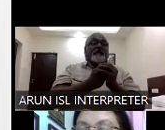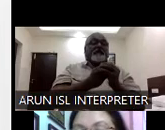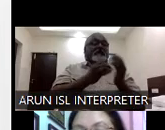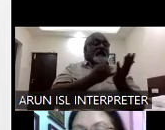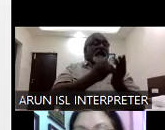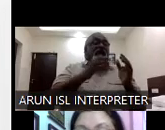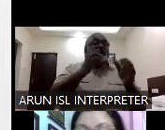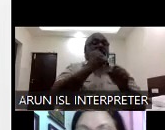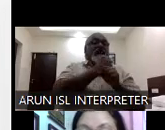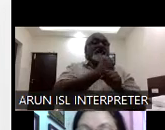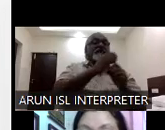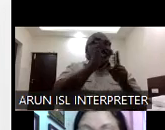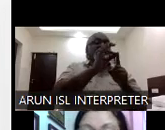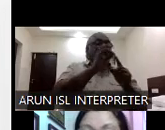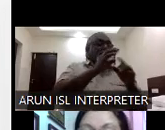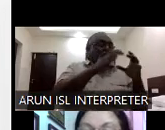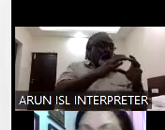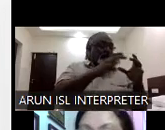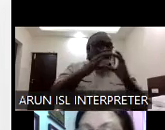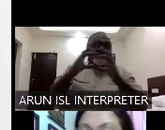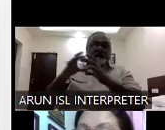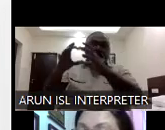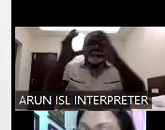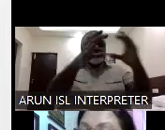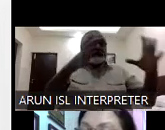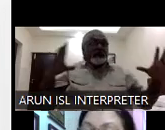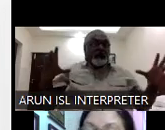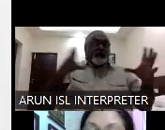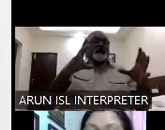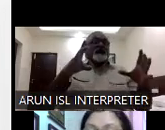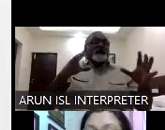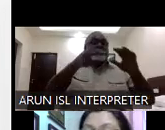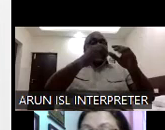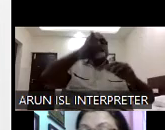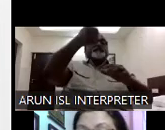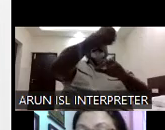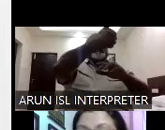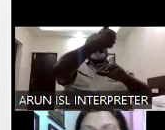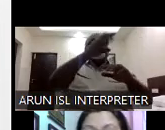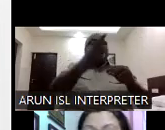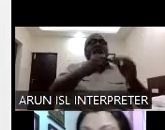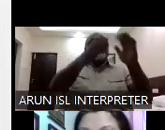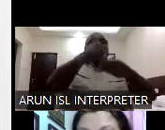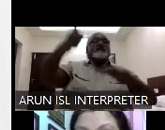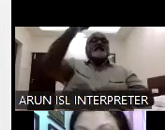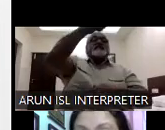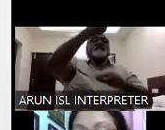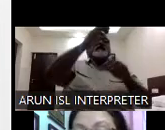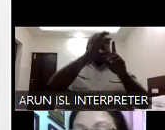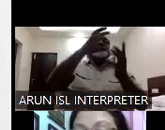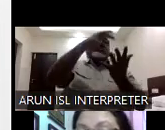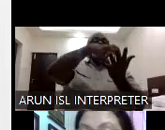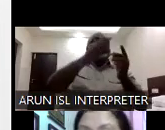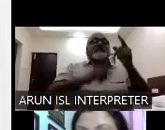these panchayats basically work as a self-governance mechanisms, as I told you, mini panchayats, mini parliaments,